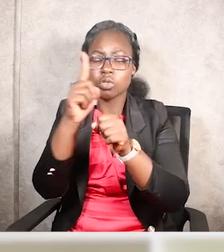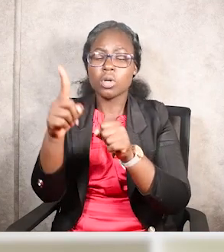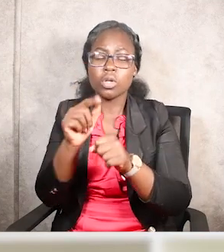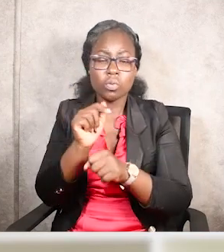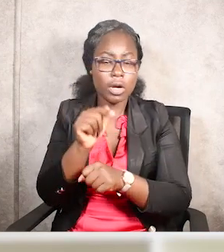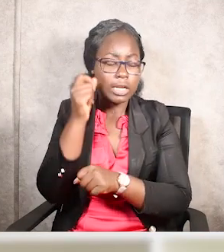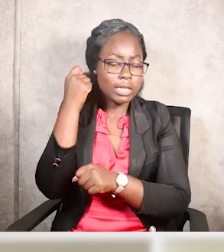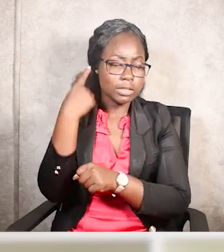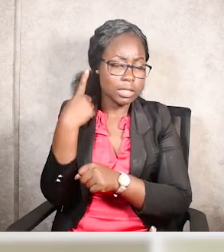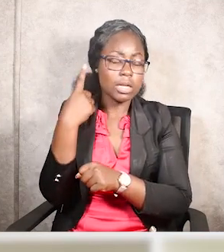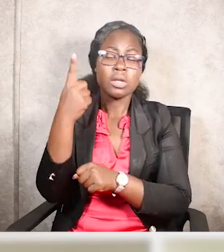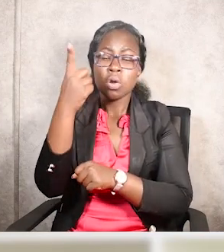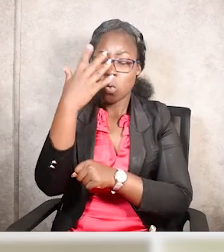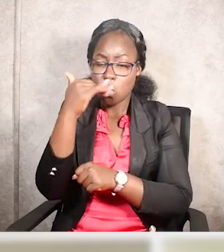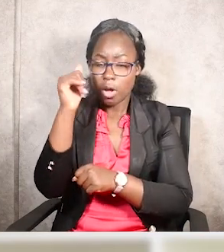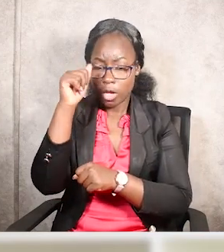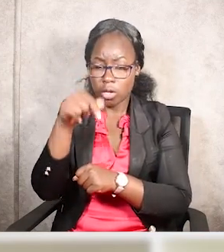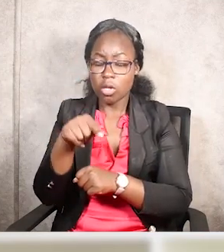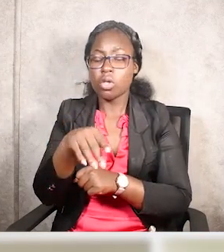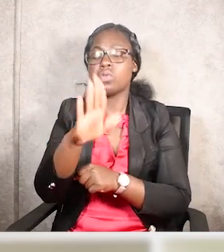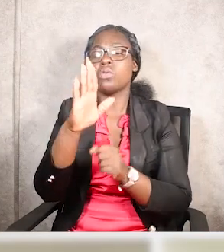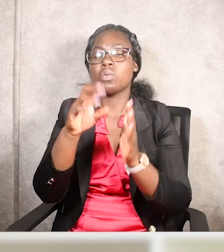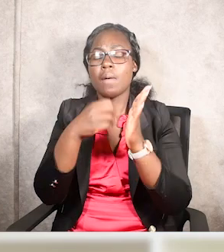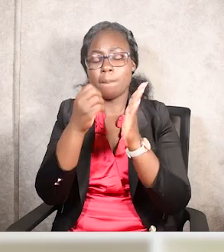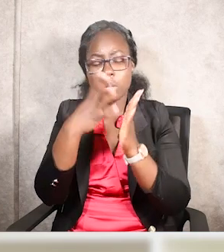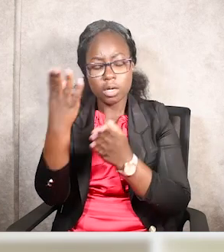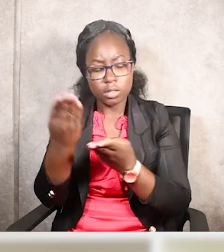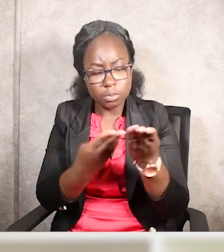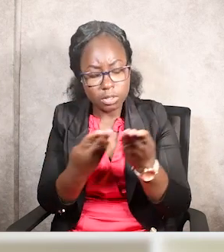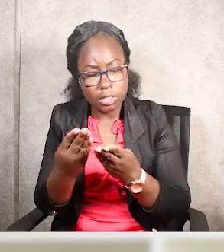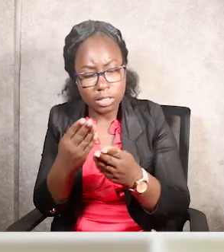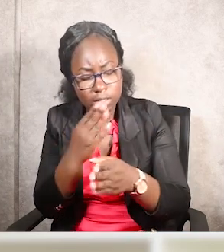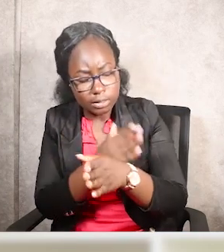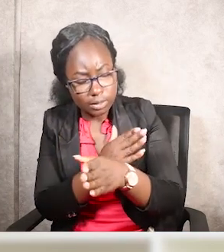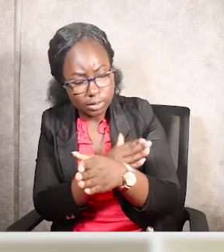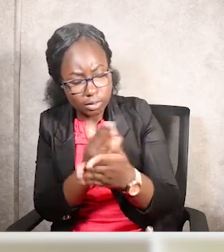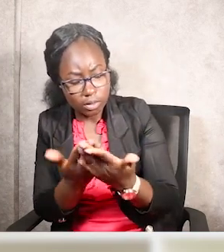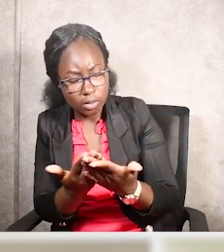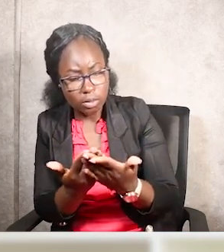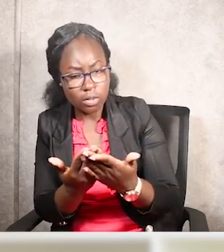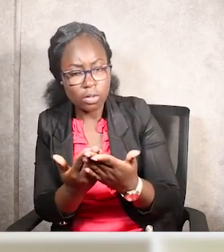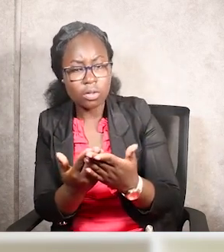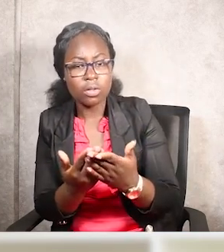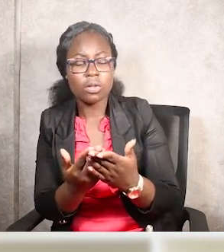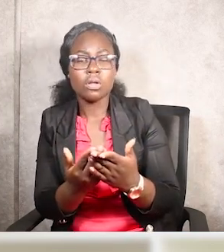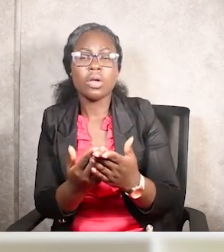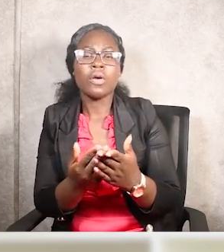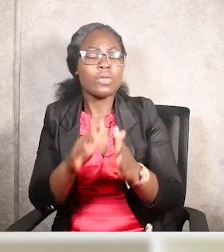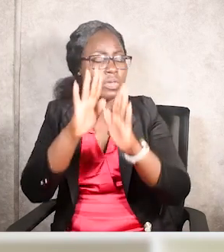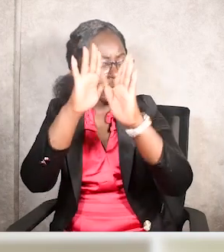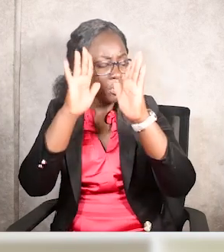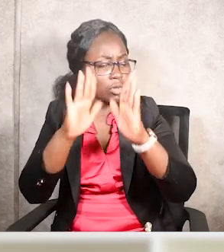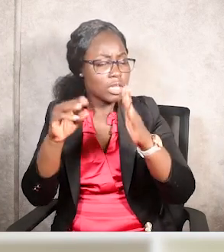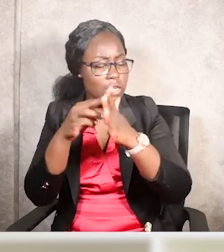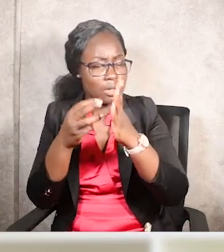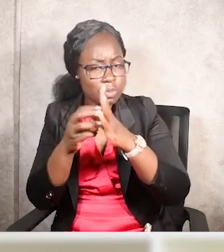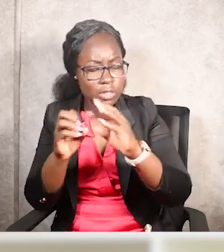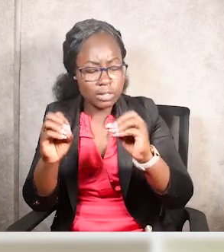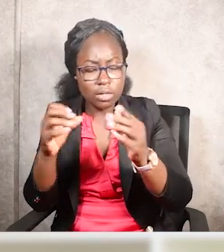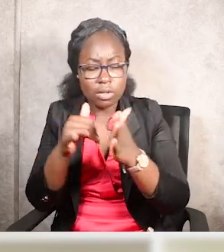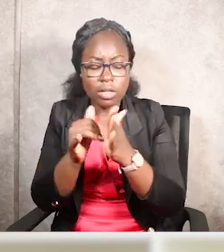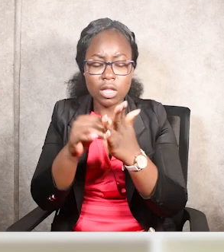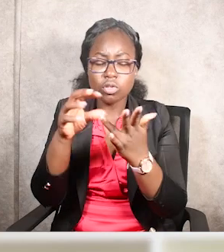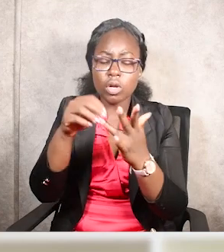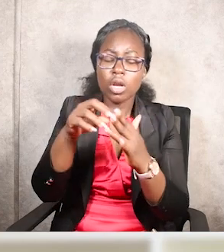you understand why your brand is performing in a certain way. Even if it does not necessarily mean that